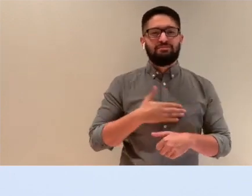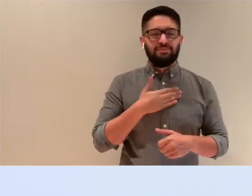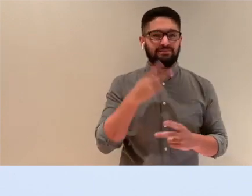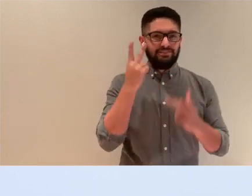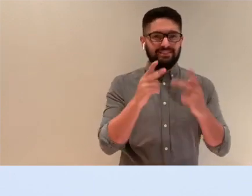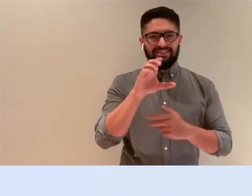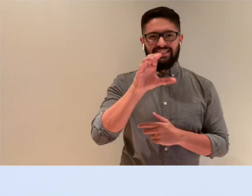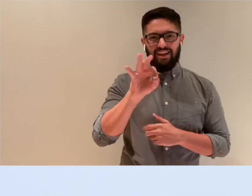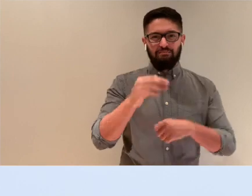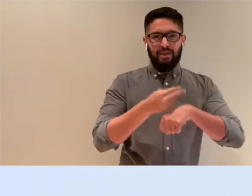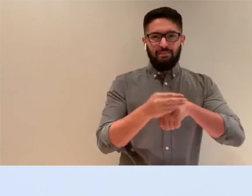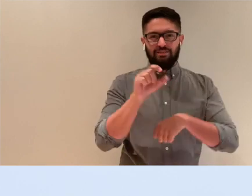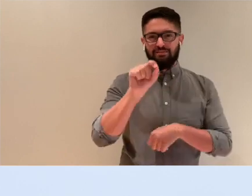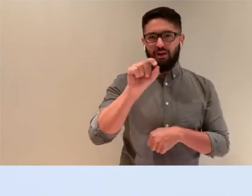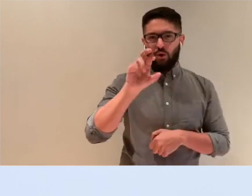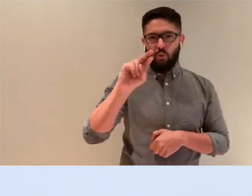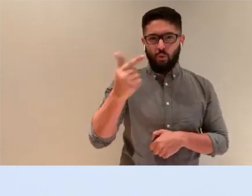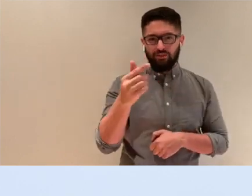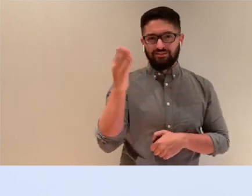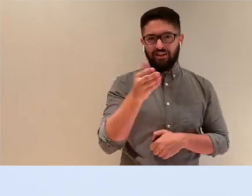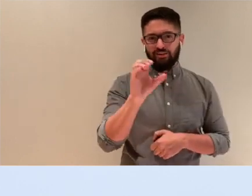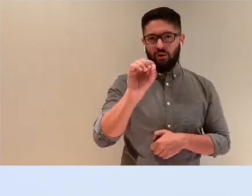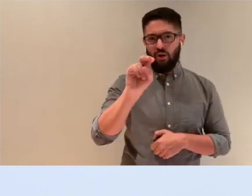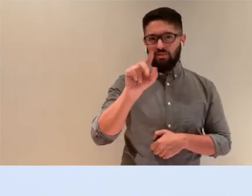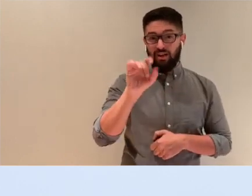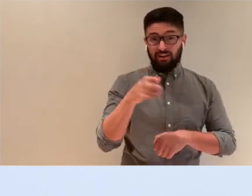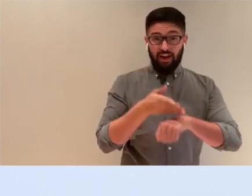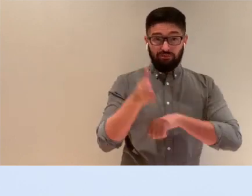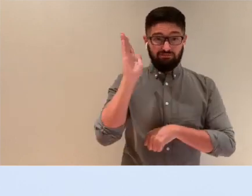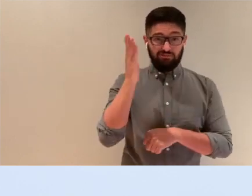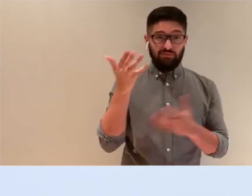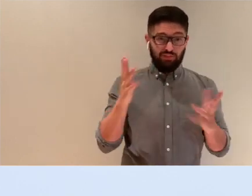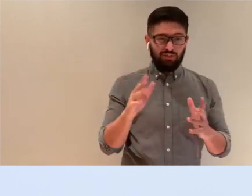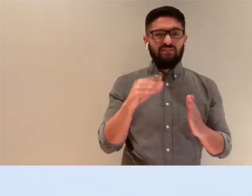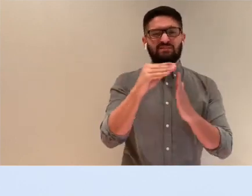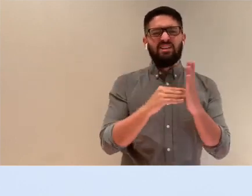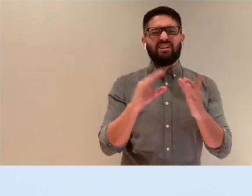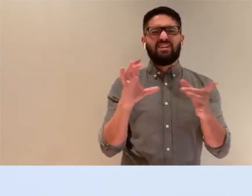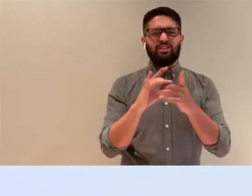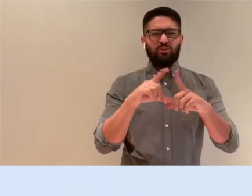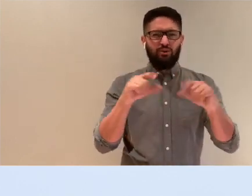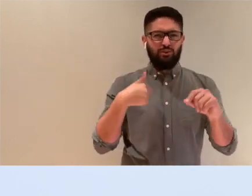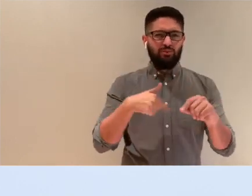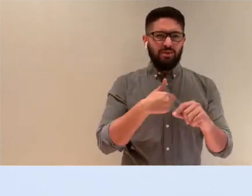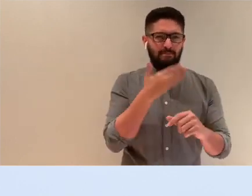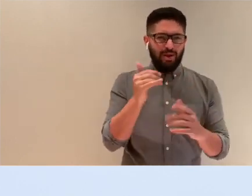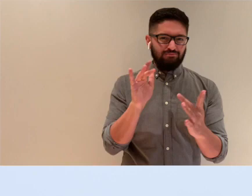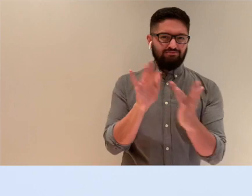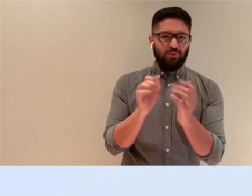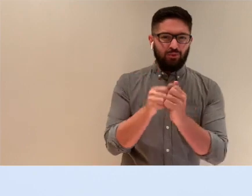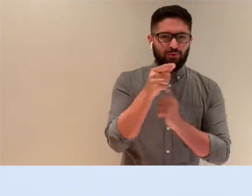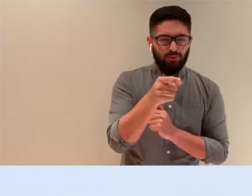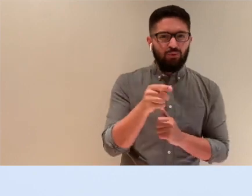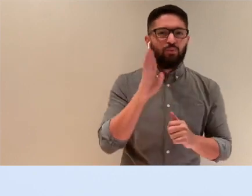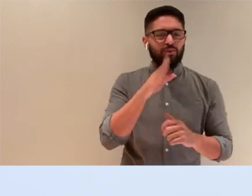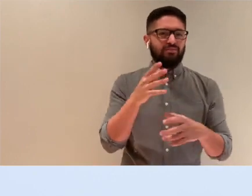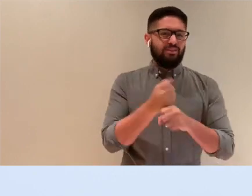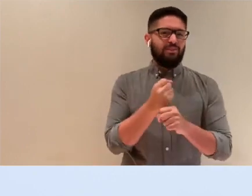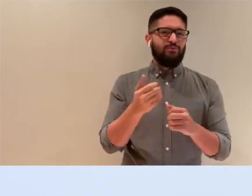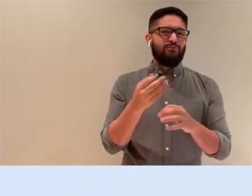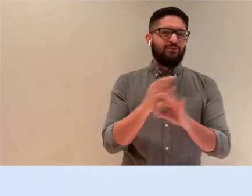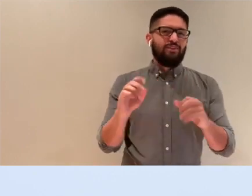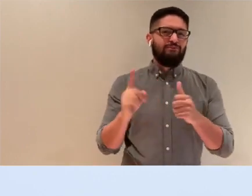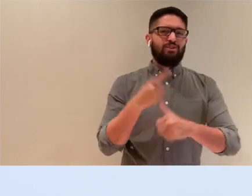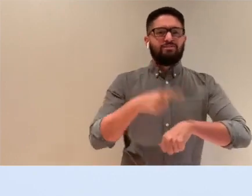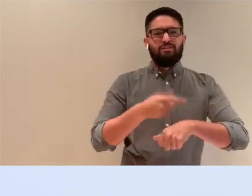by cfmiami.org/online after the service to fill out a connection card so that we can get better connected with you, and you'll receive a free first-time guest gift